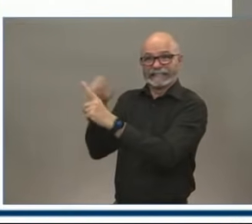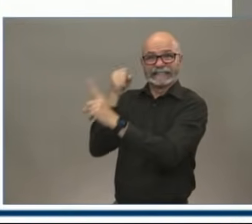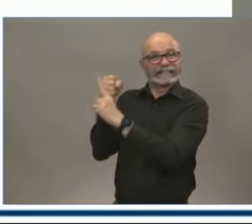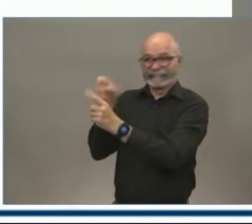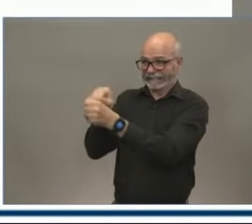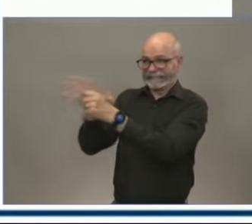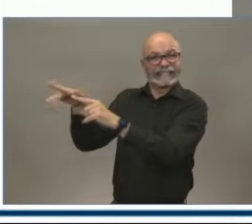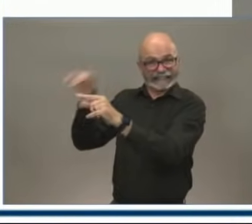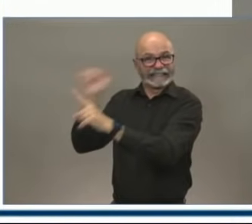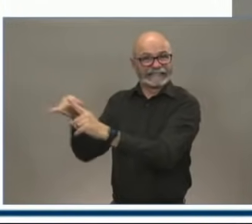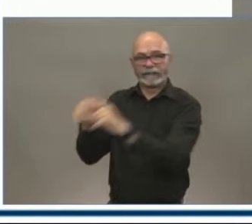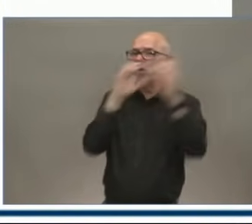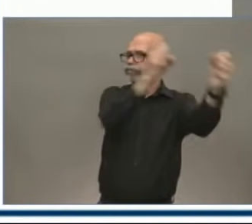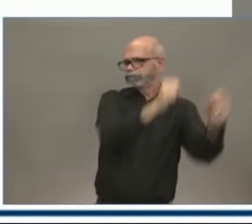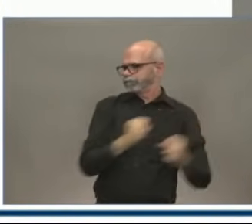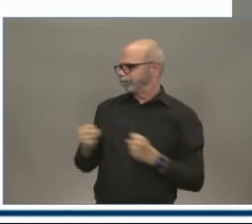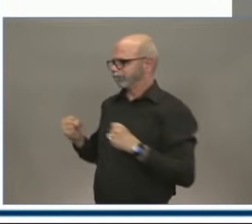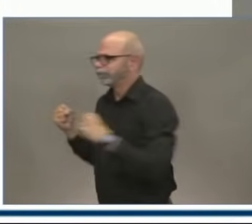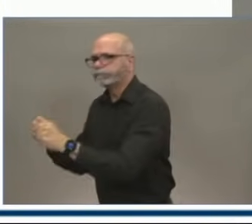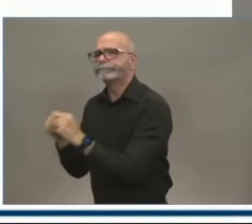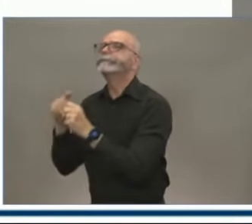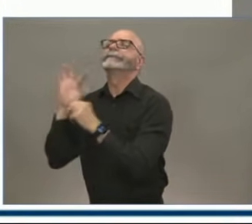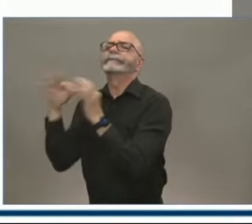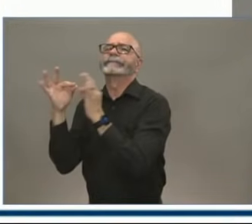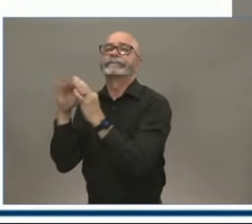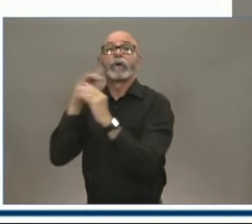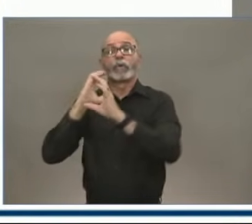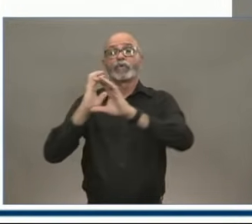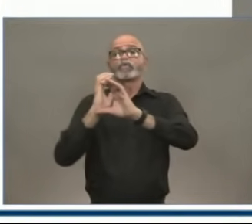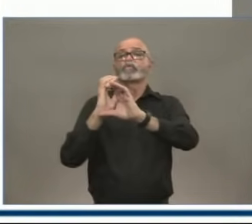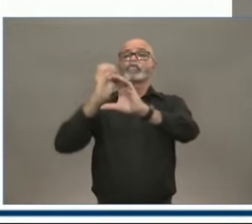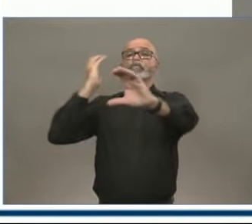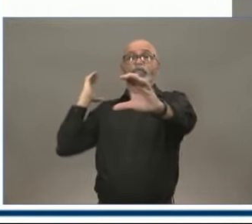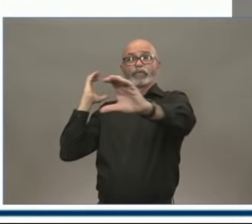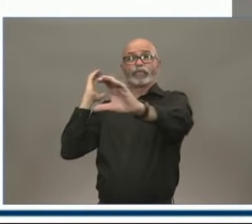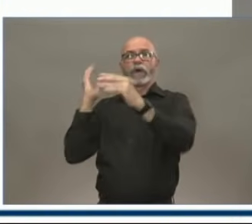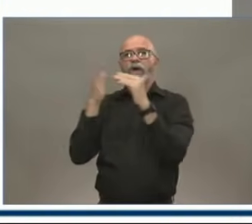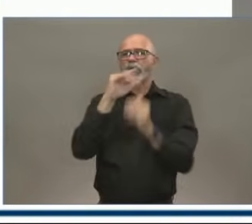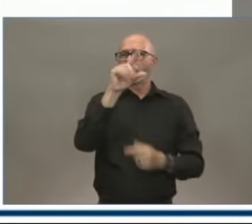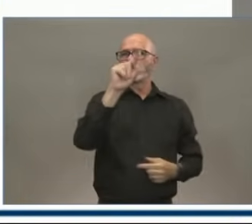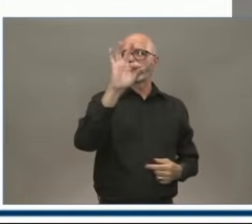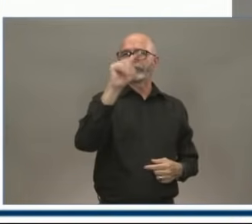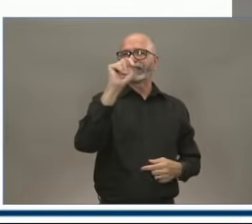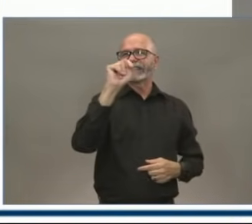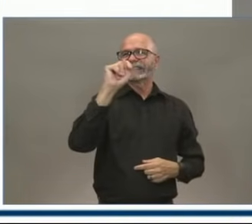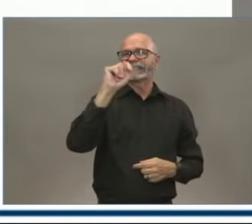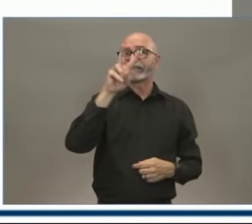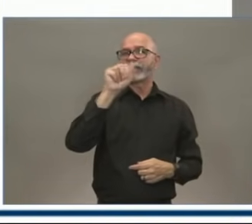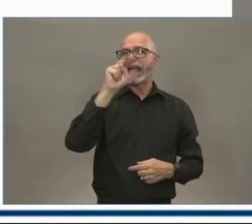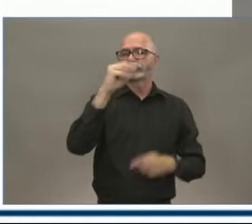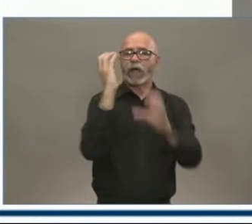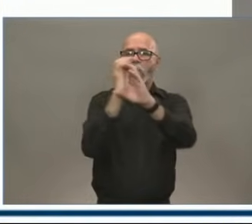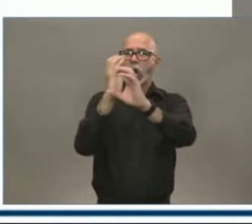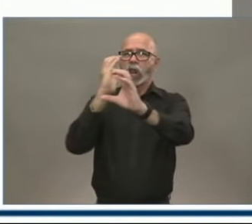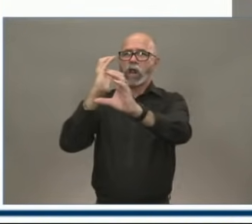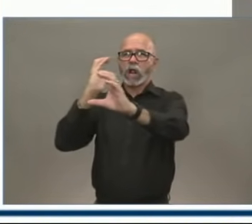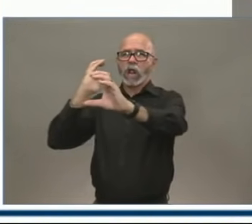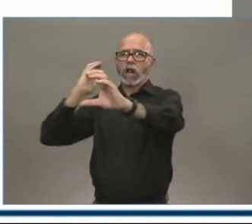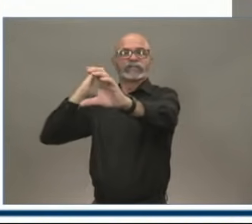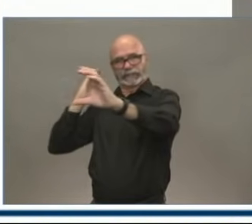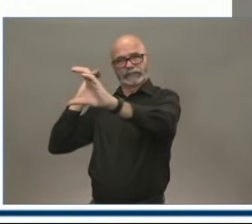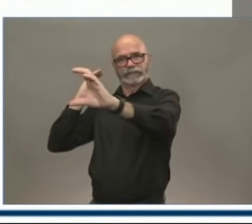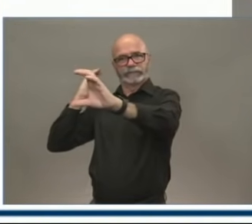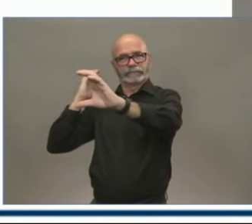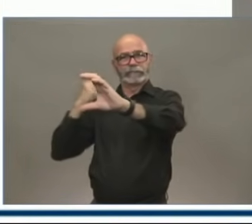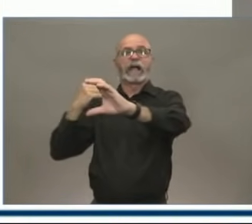site. These are 2 20-foot vans that are staffed by trained public health practitioners. They're trained now